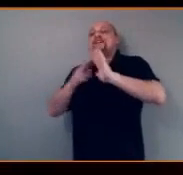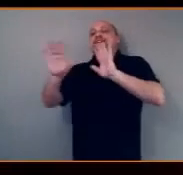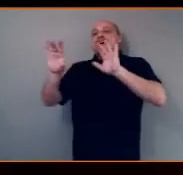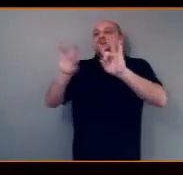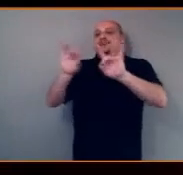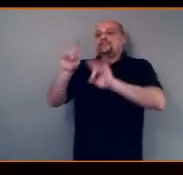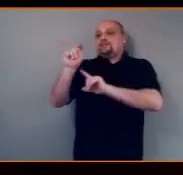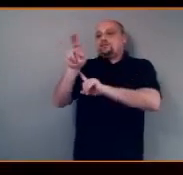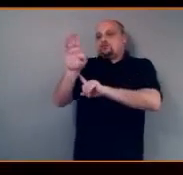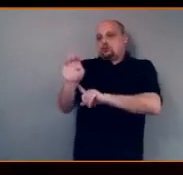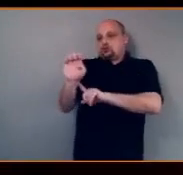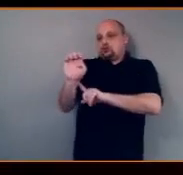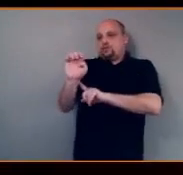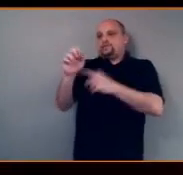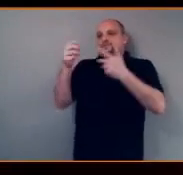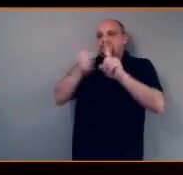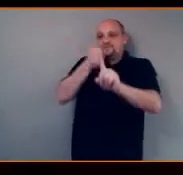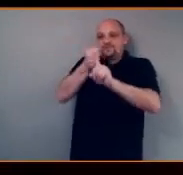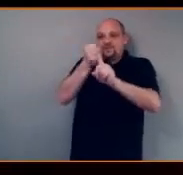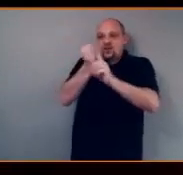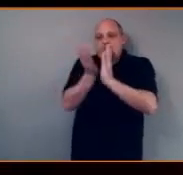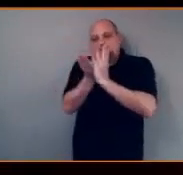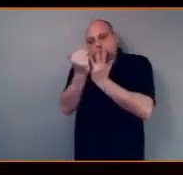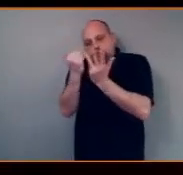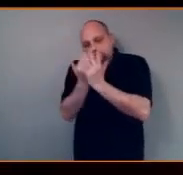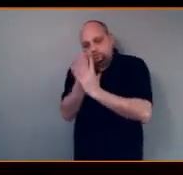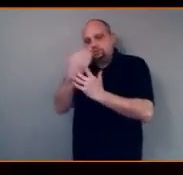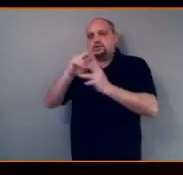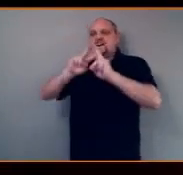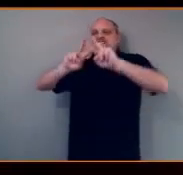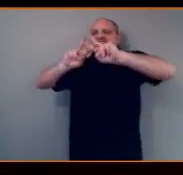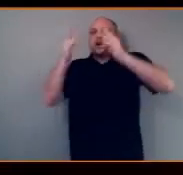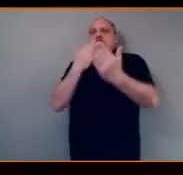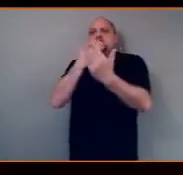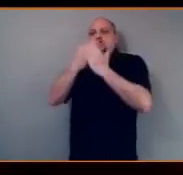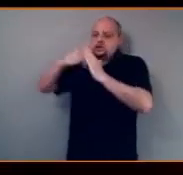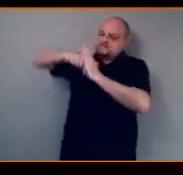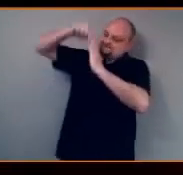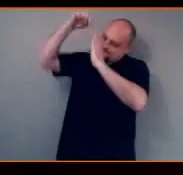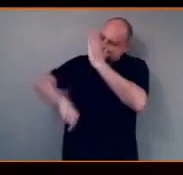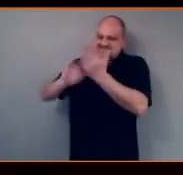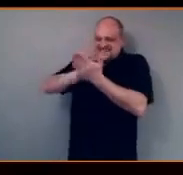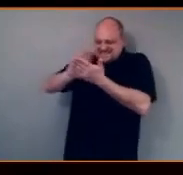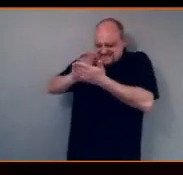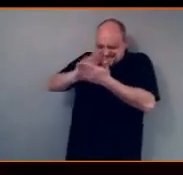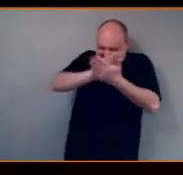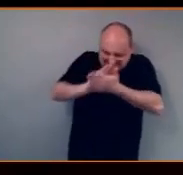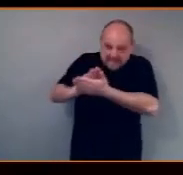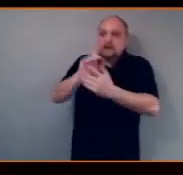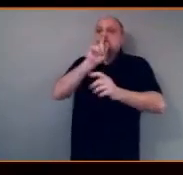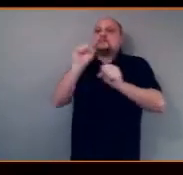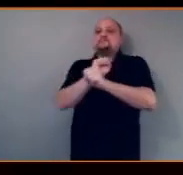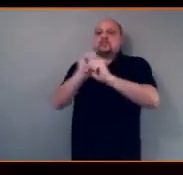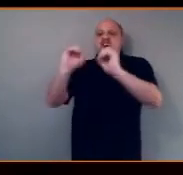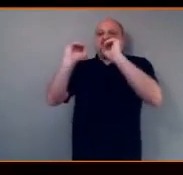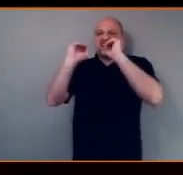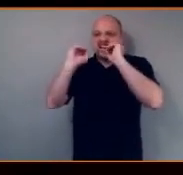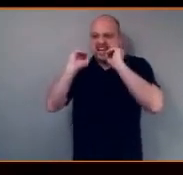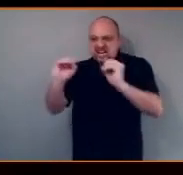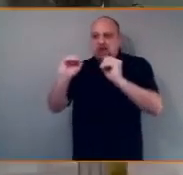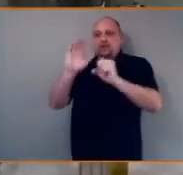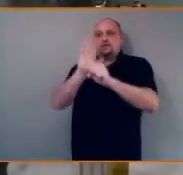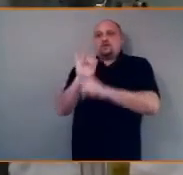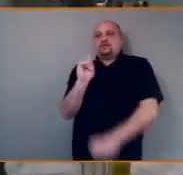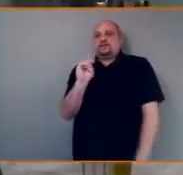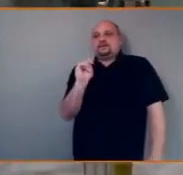collected in on Mars, have gone through extensive cleaning processes to make sure that they are absolutely pristinely clean, no traces of